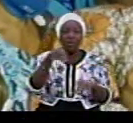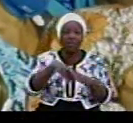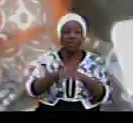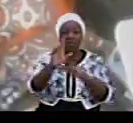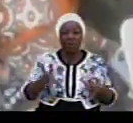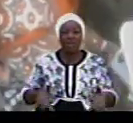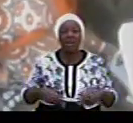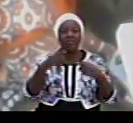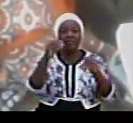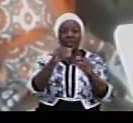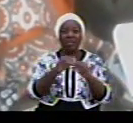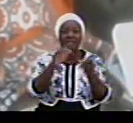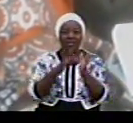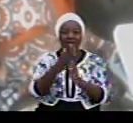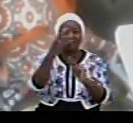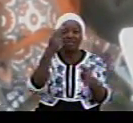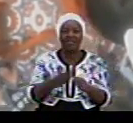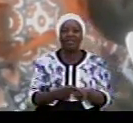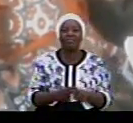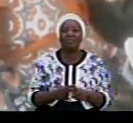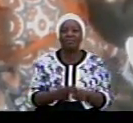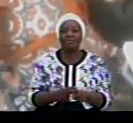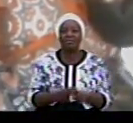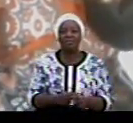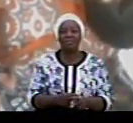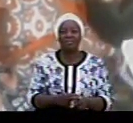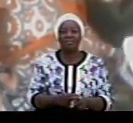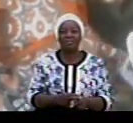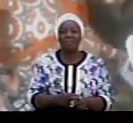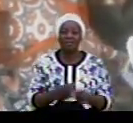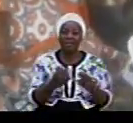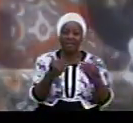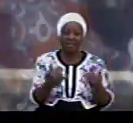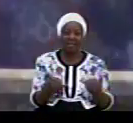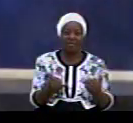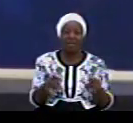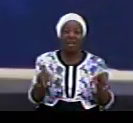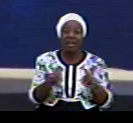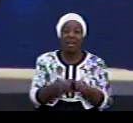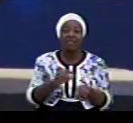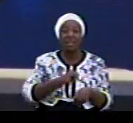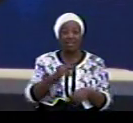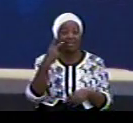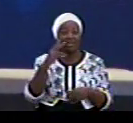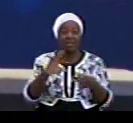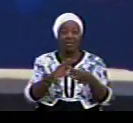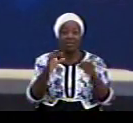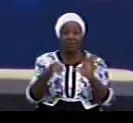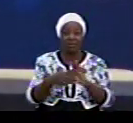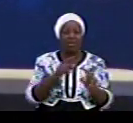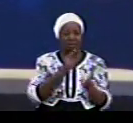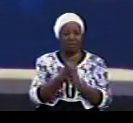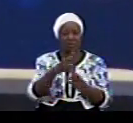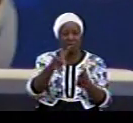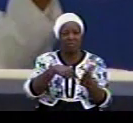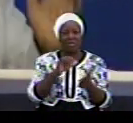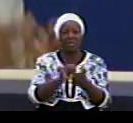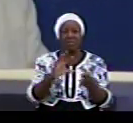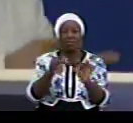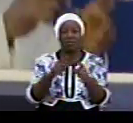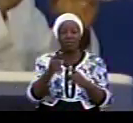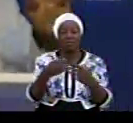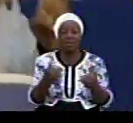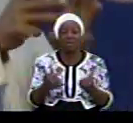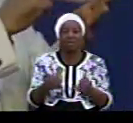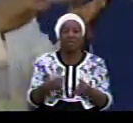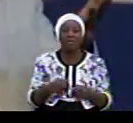life in Jesus' name. Now, as I look at the story, I just read the story to you now, very quickly and